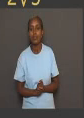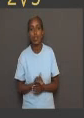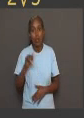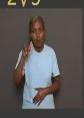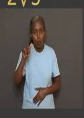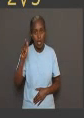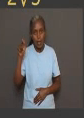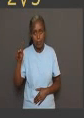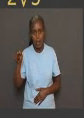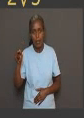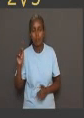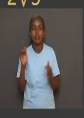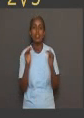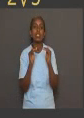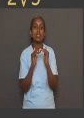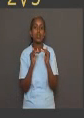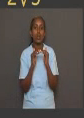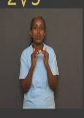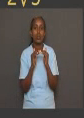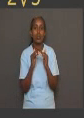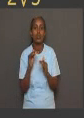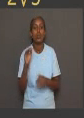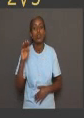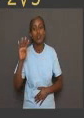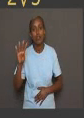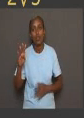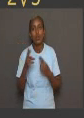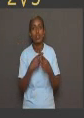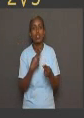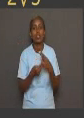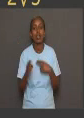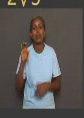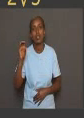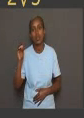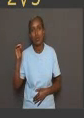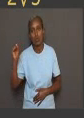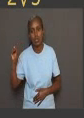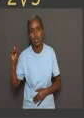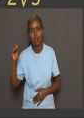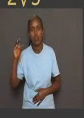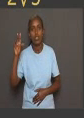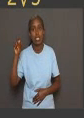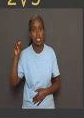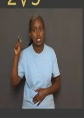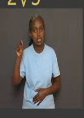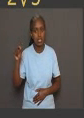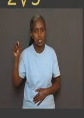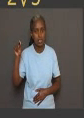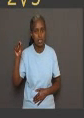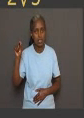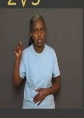Y prime is equal to 4 times the cosine of 30